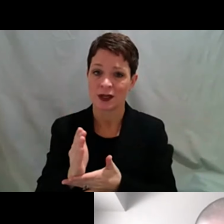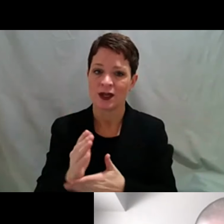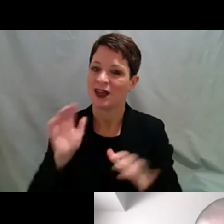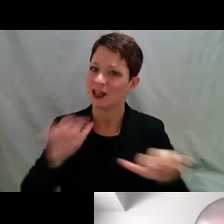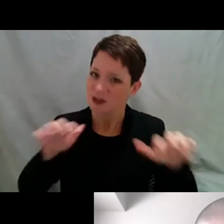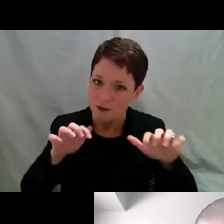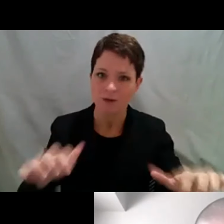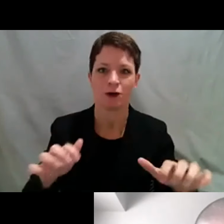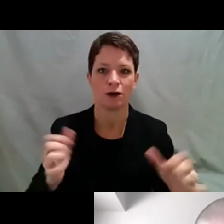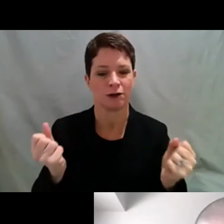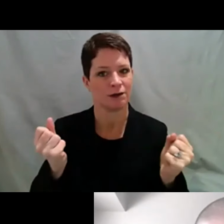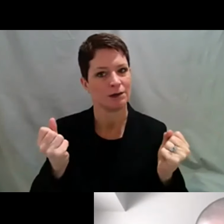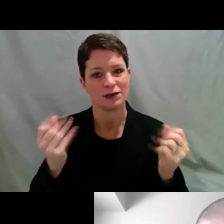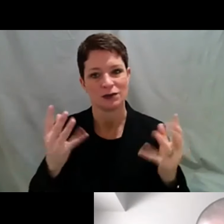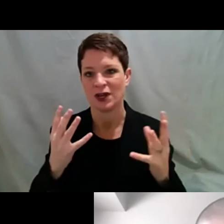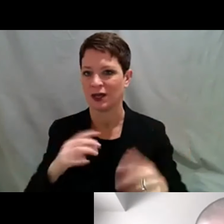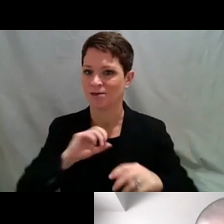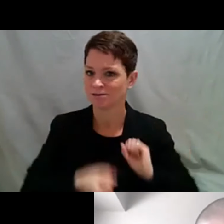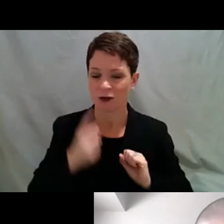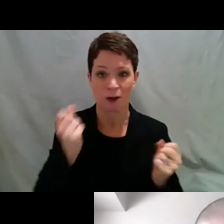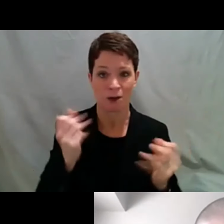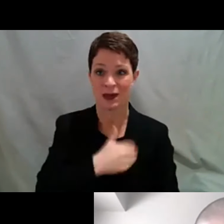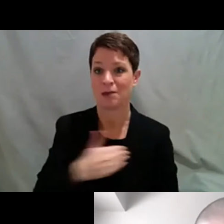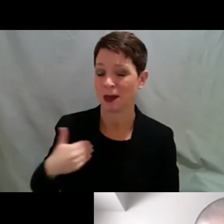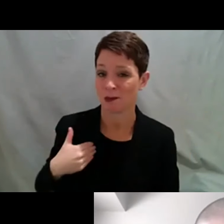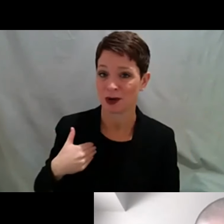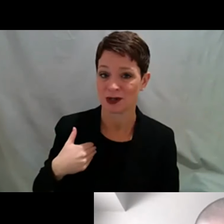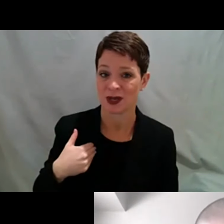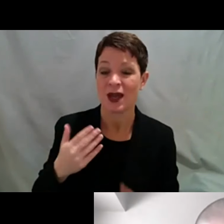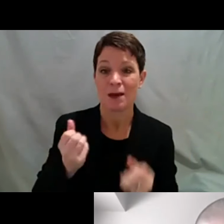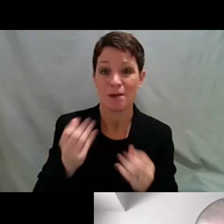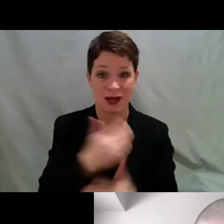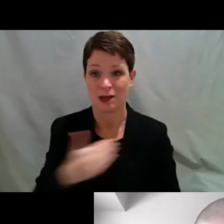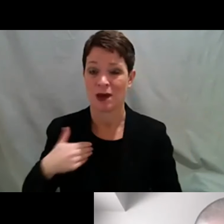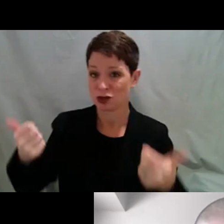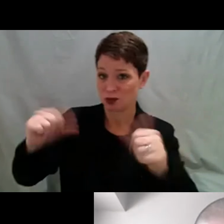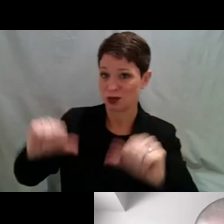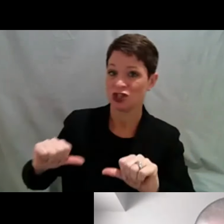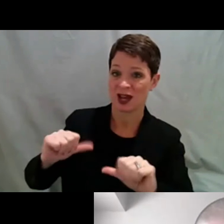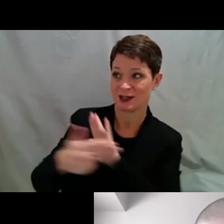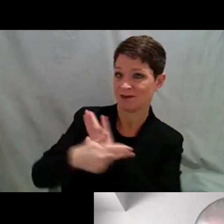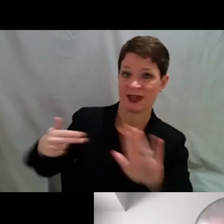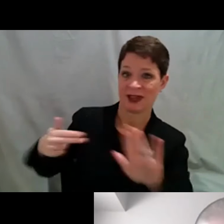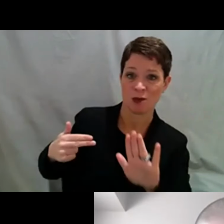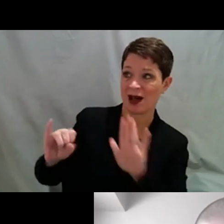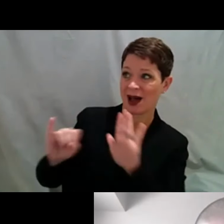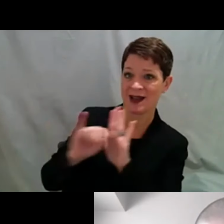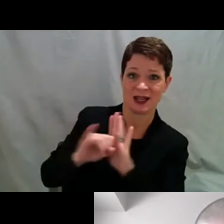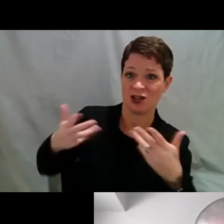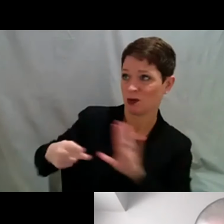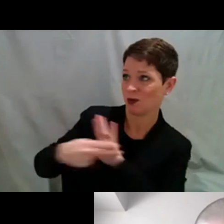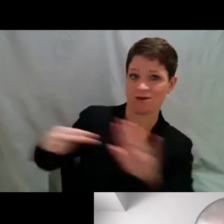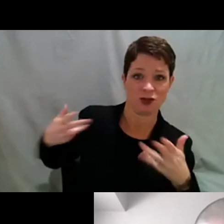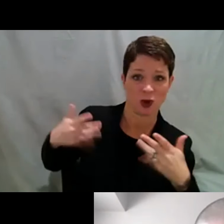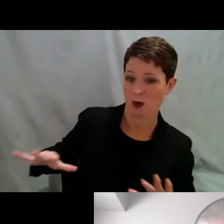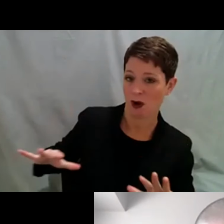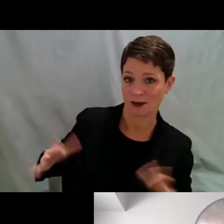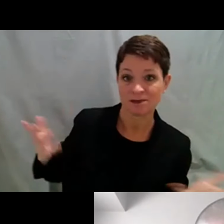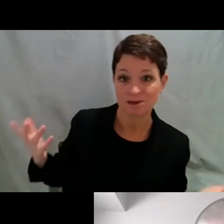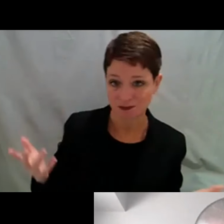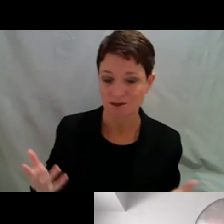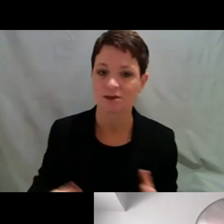for many of its members, and that indeed some of its members reject as a label and as an identity. So that's